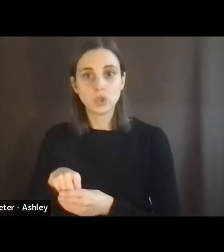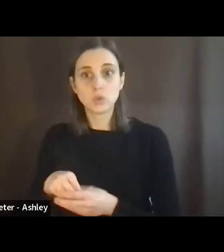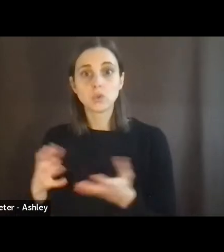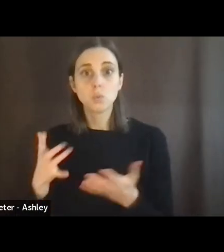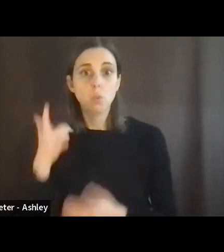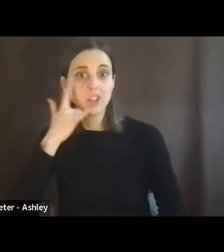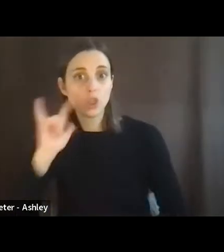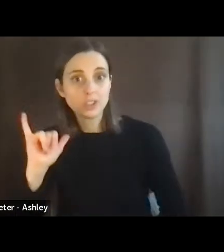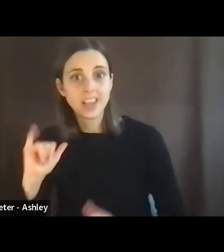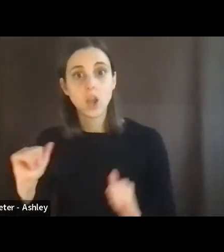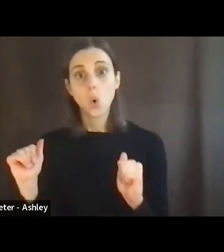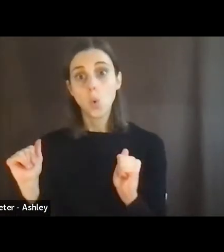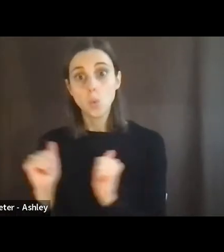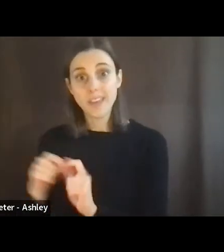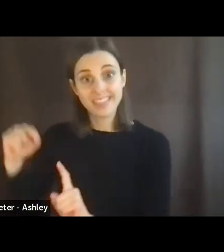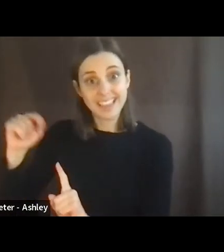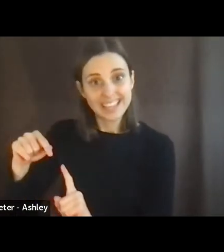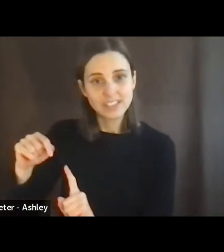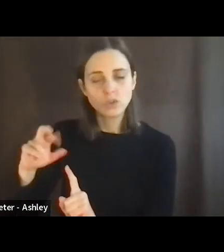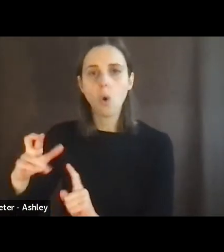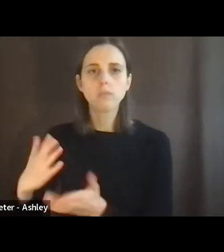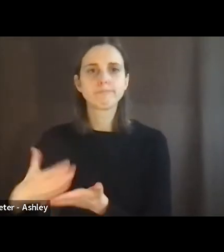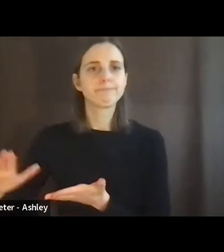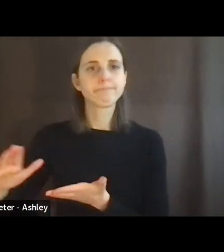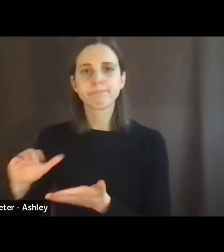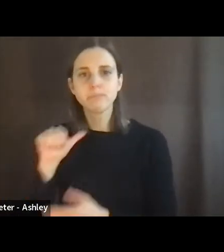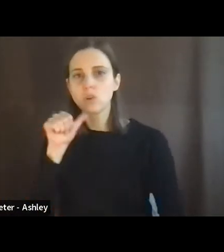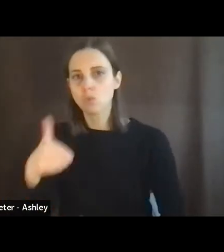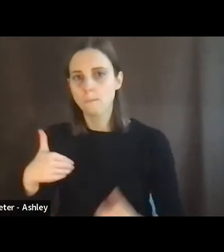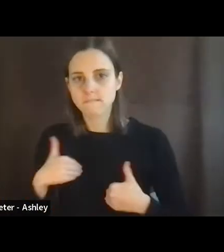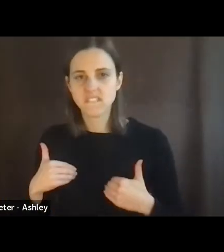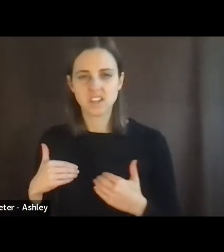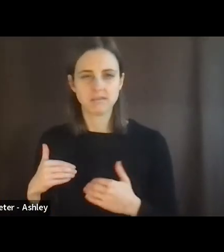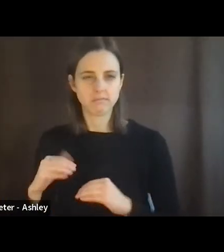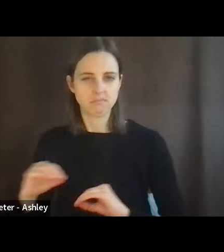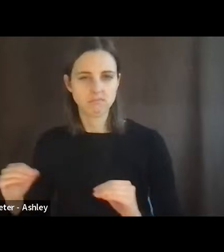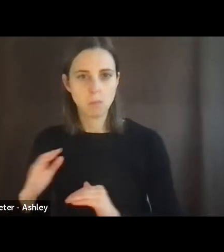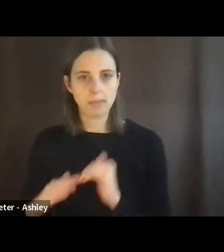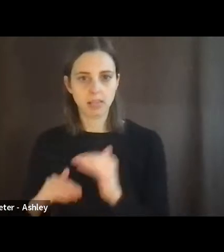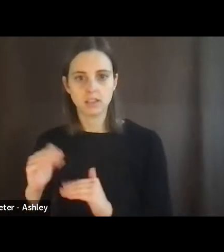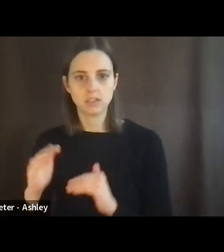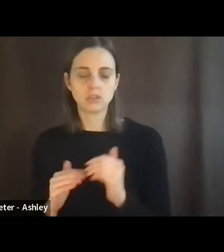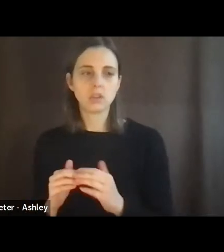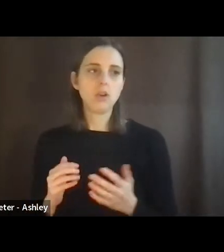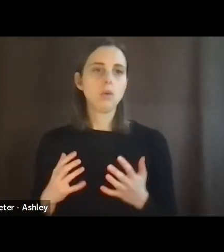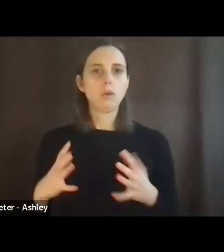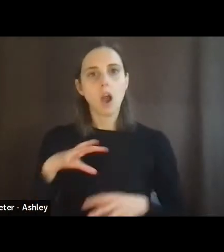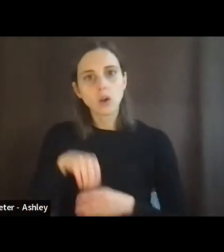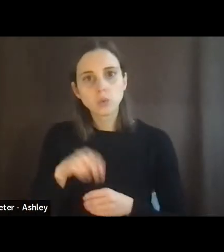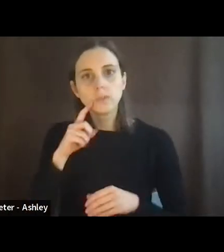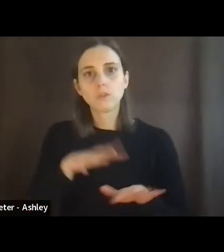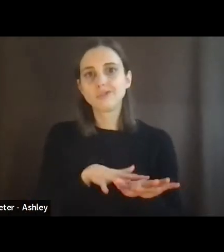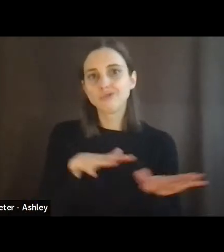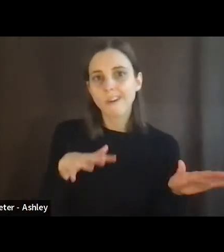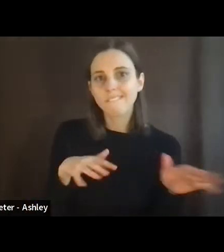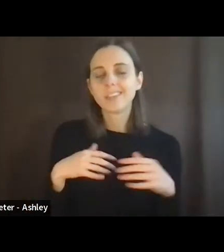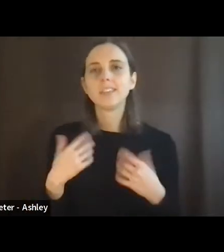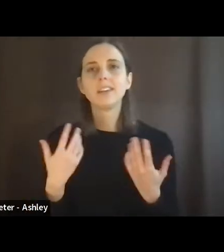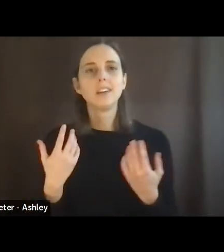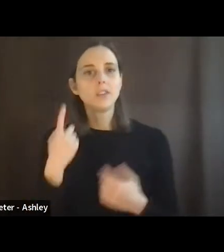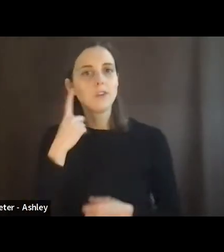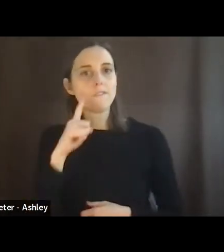project's added in versus when it's not in there. So there is a no build that's used in traffic, in transit, and other impact analysis